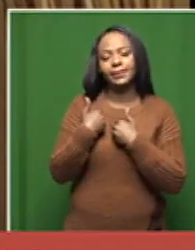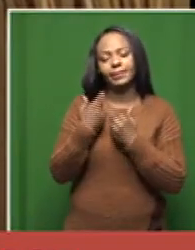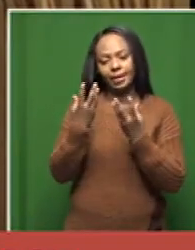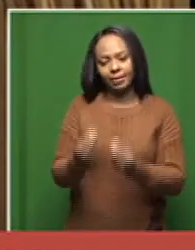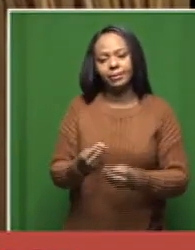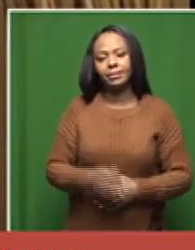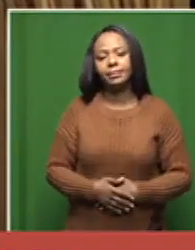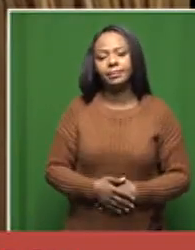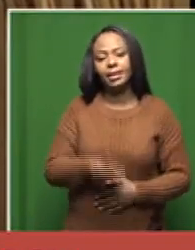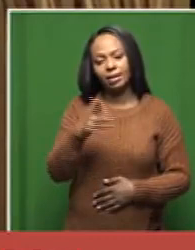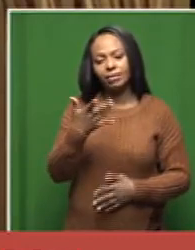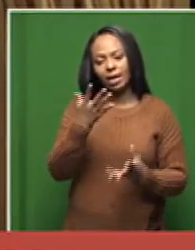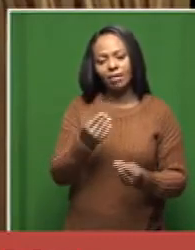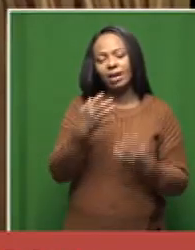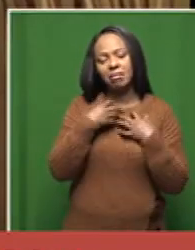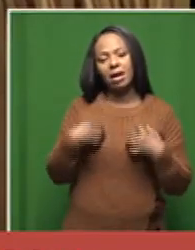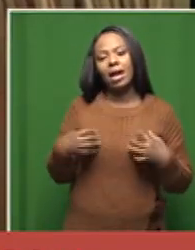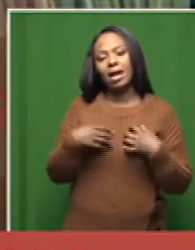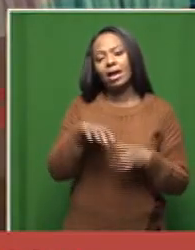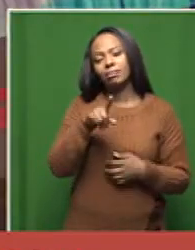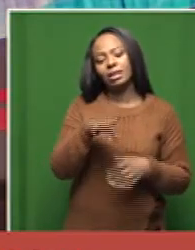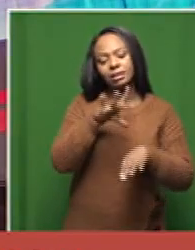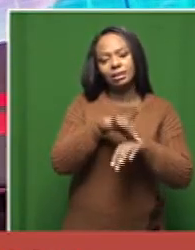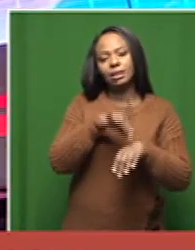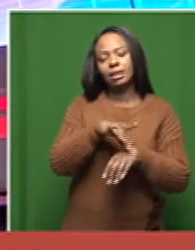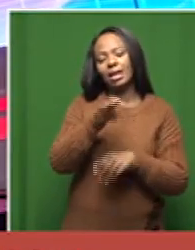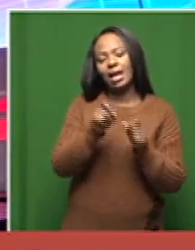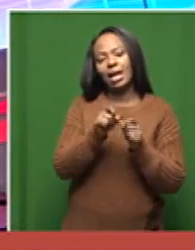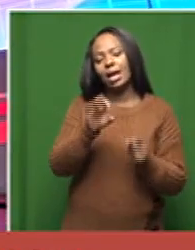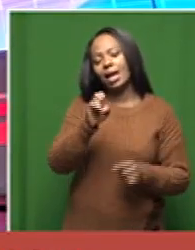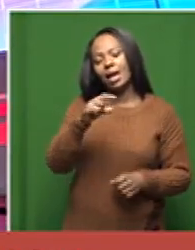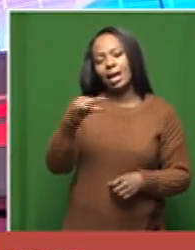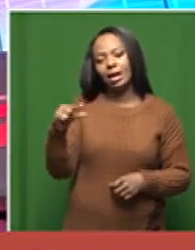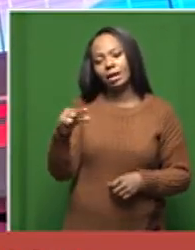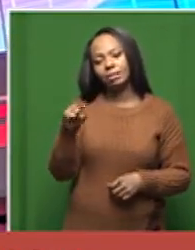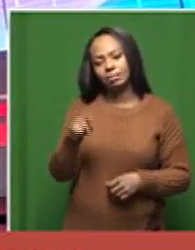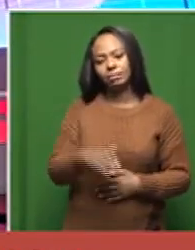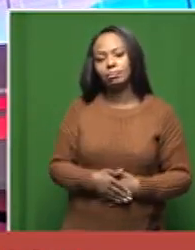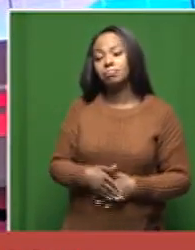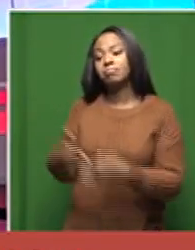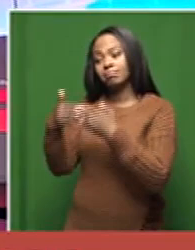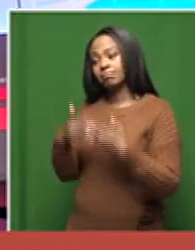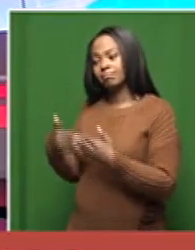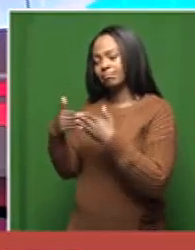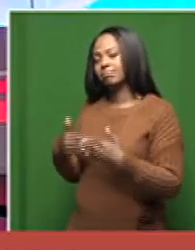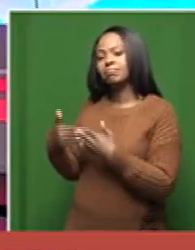egg allergy. All right. Dr. Marlon McKay, always great chatting to you. Take care. See you again soon.